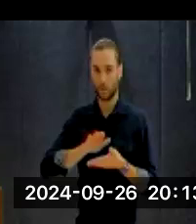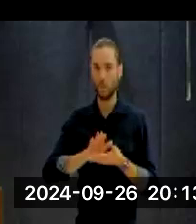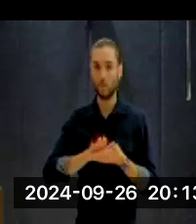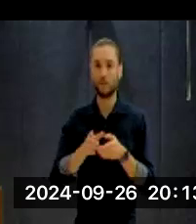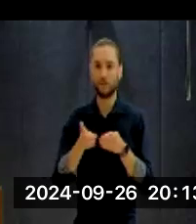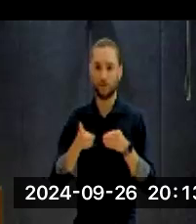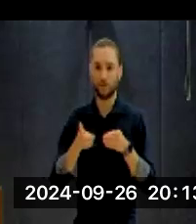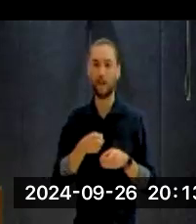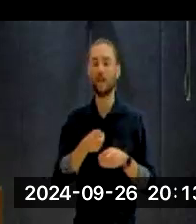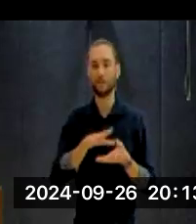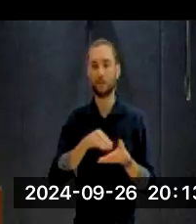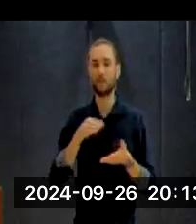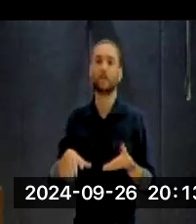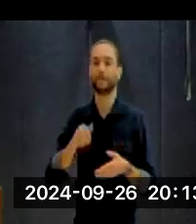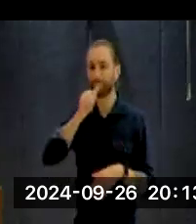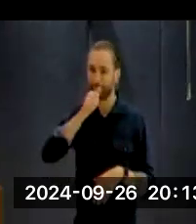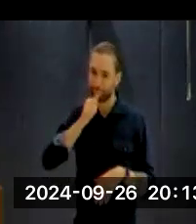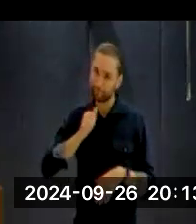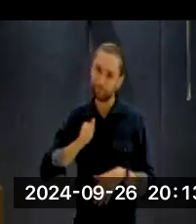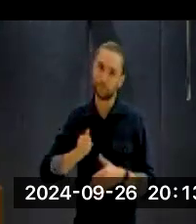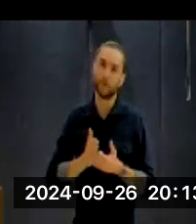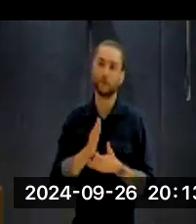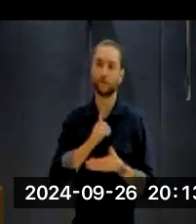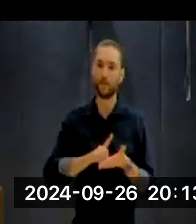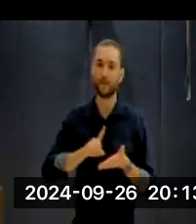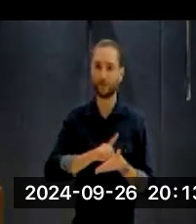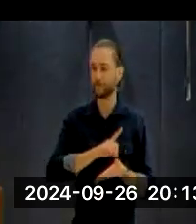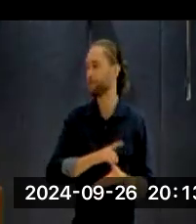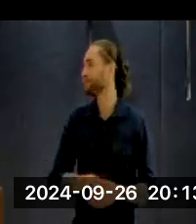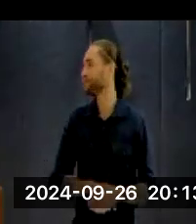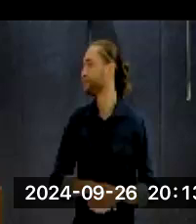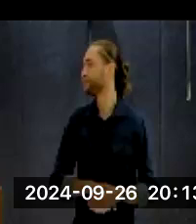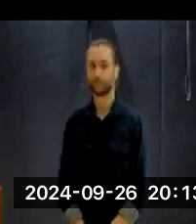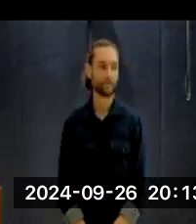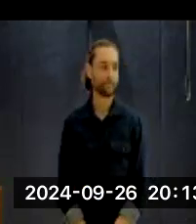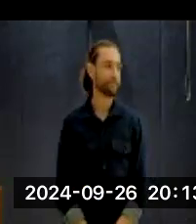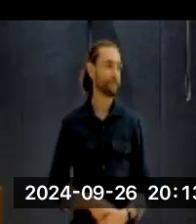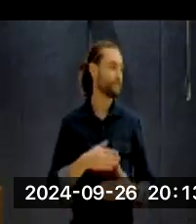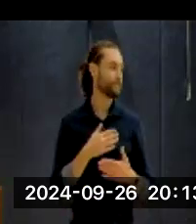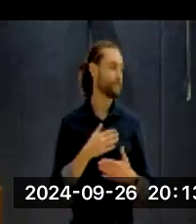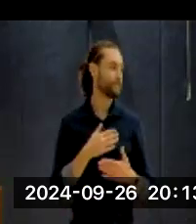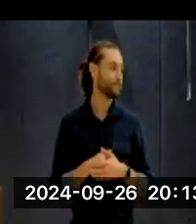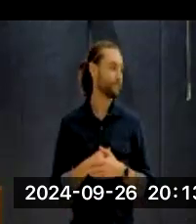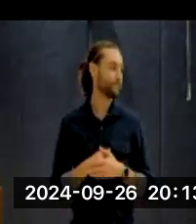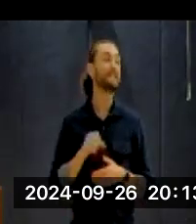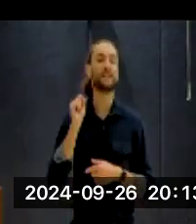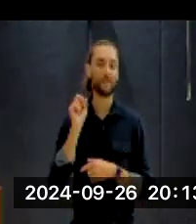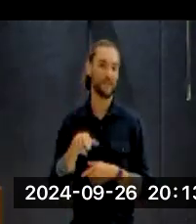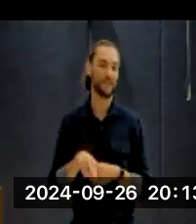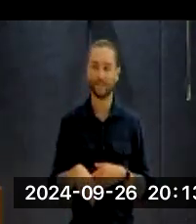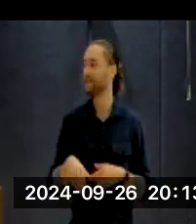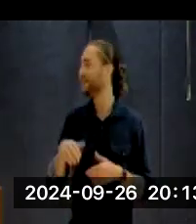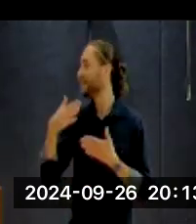suffer from that discrimination. Okay, Thank you, Griselda, very much. thank you. Appreciate it. Any other